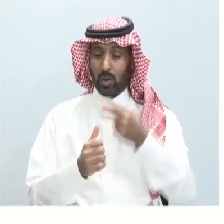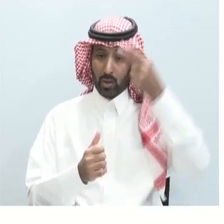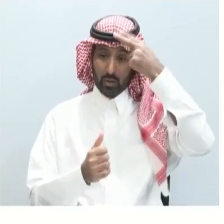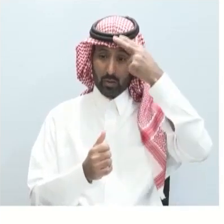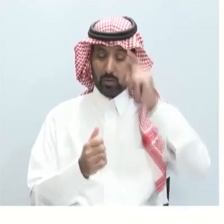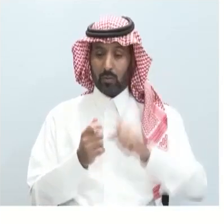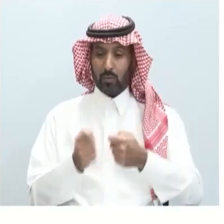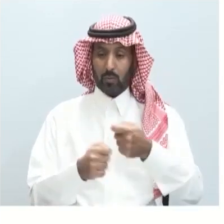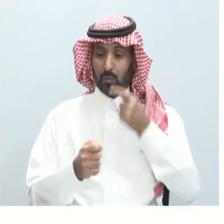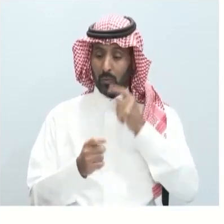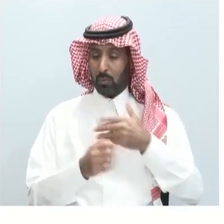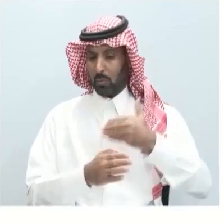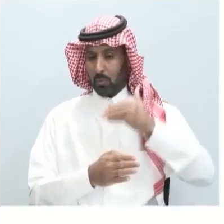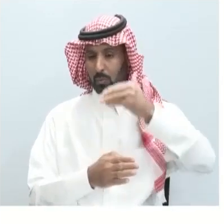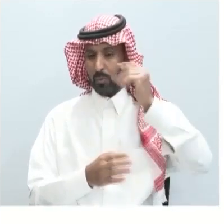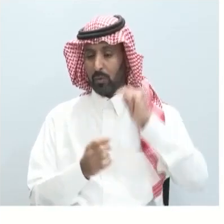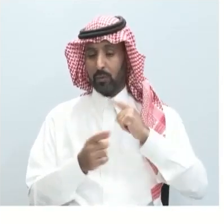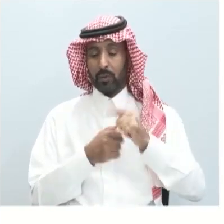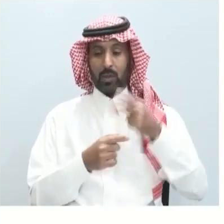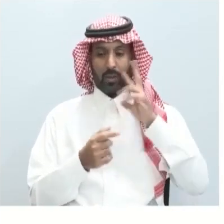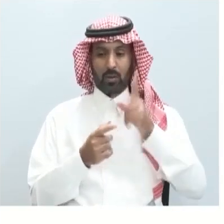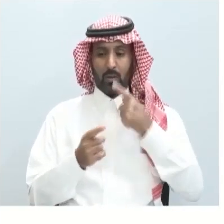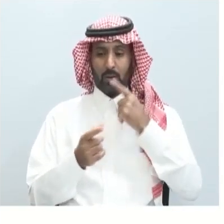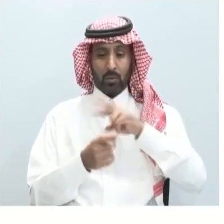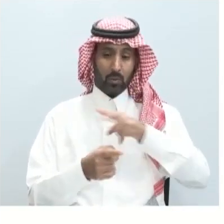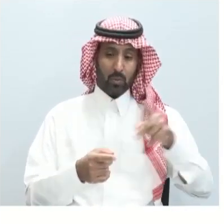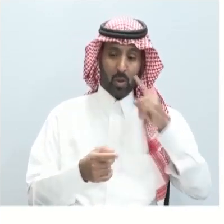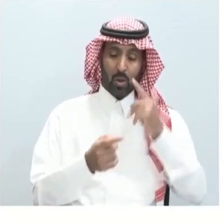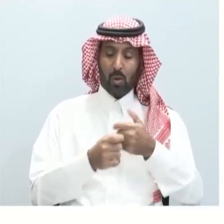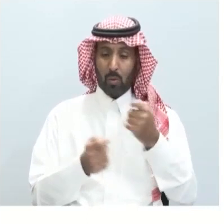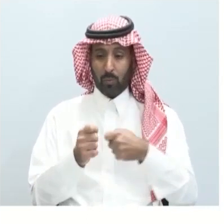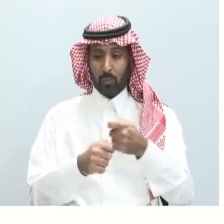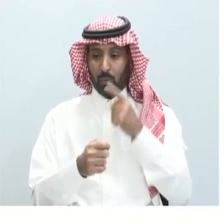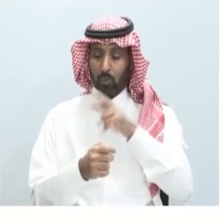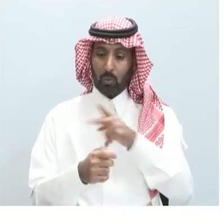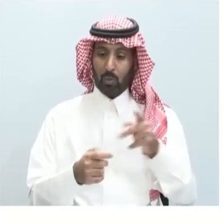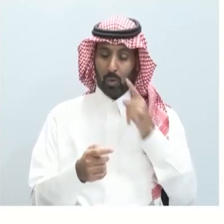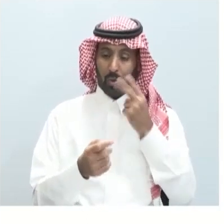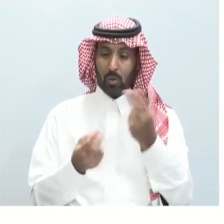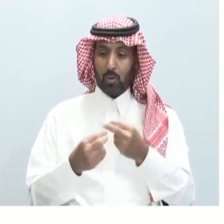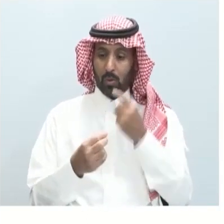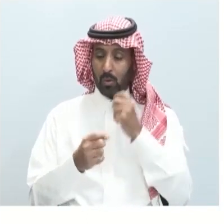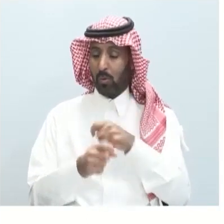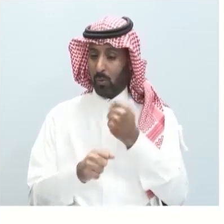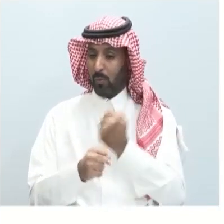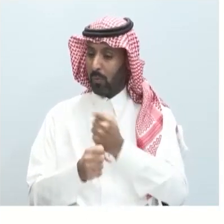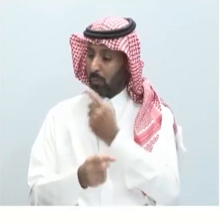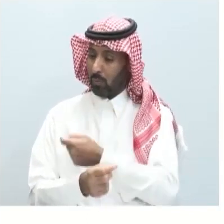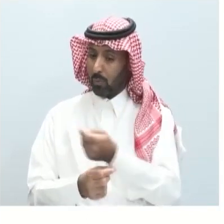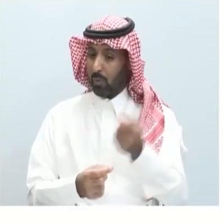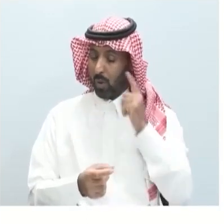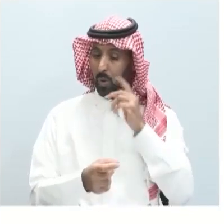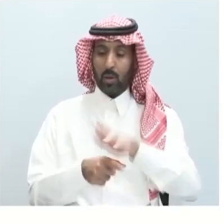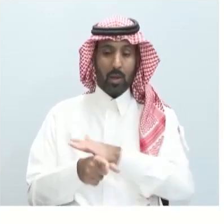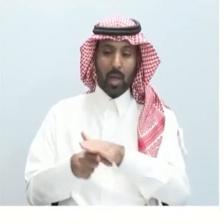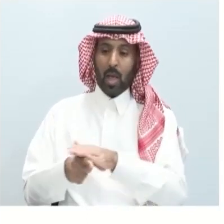kingdom's economy has great growth potential. A diversified and renewed business environment will offer employment opportunities to all